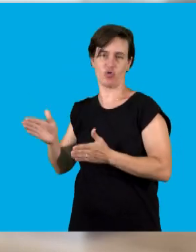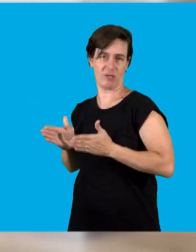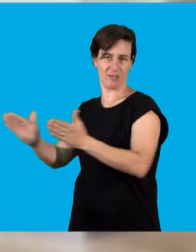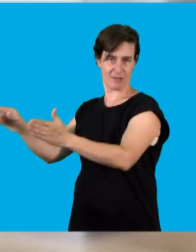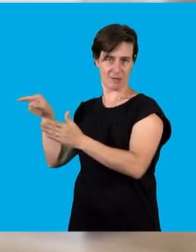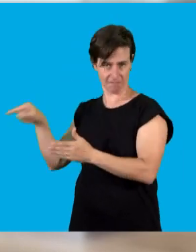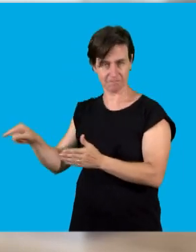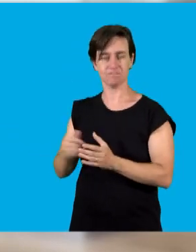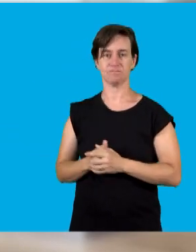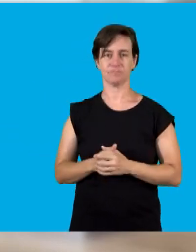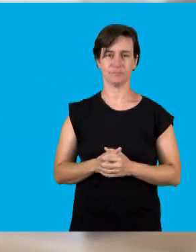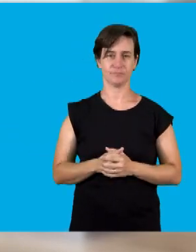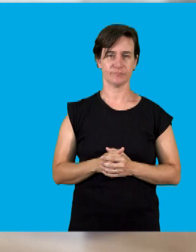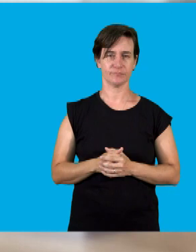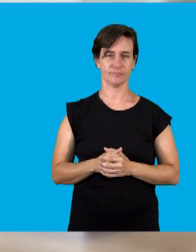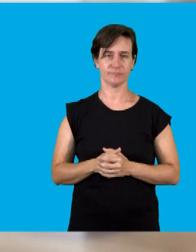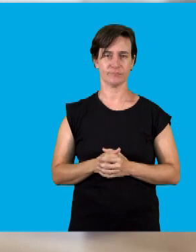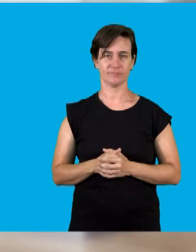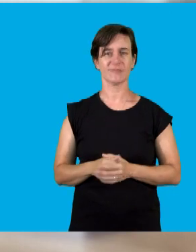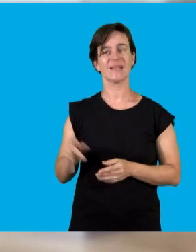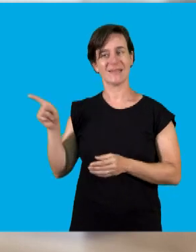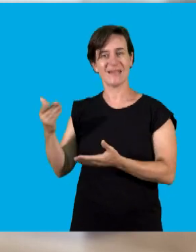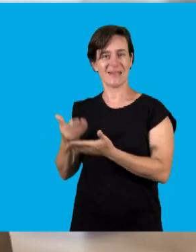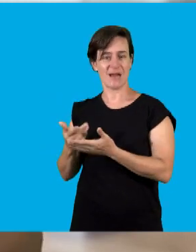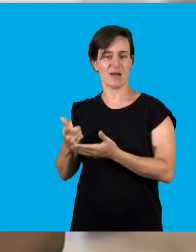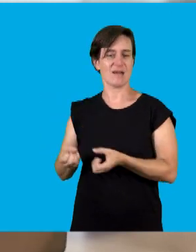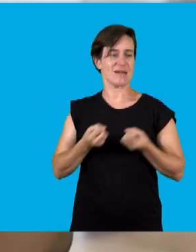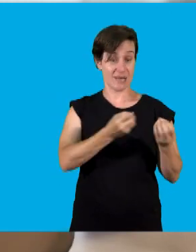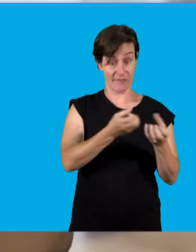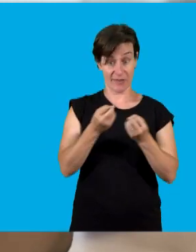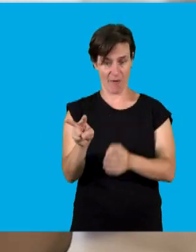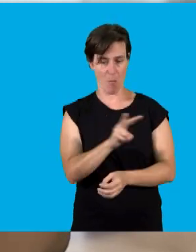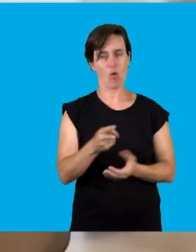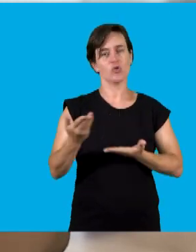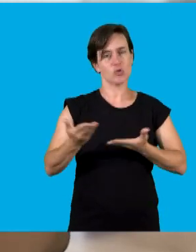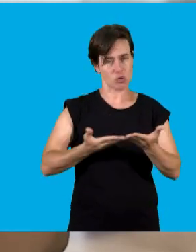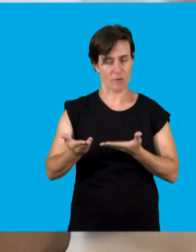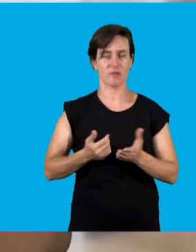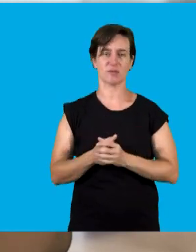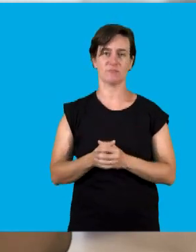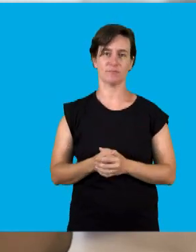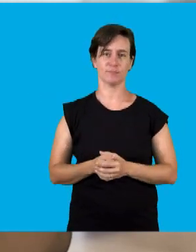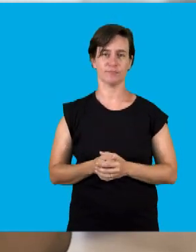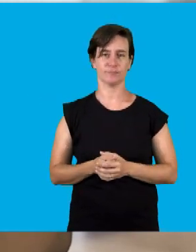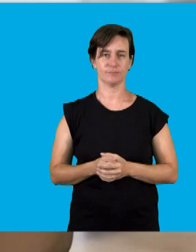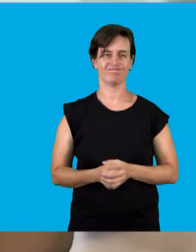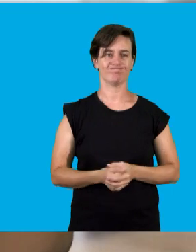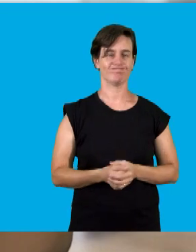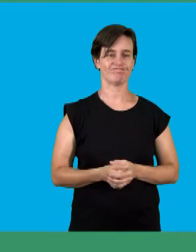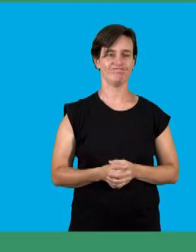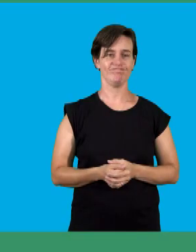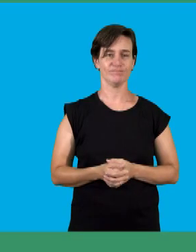get those services from the tertiary sector, which offers services rather than products. The